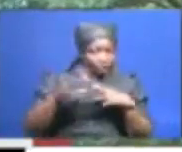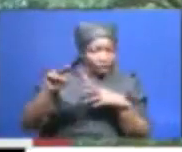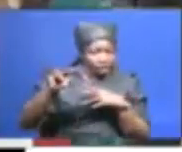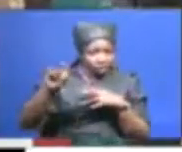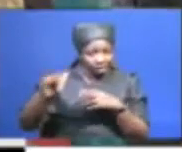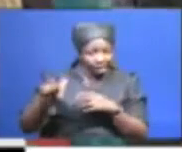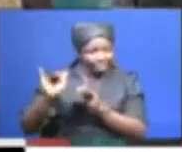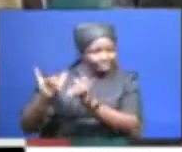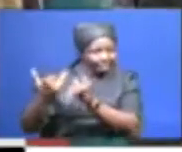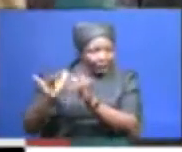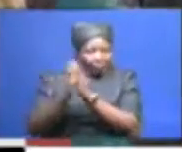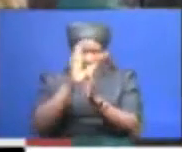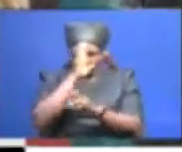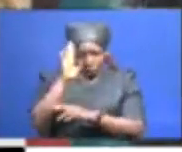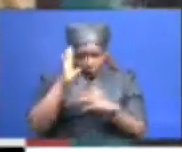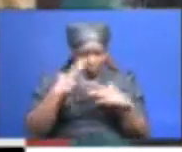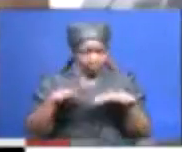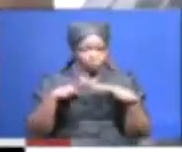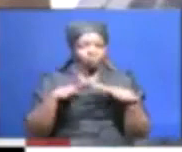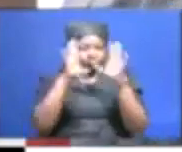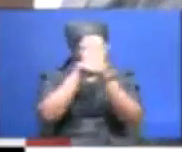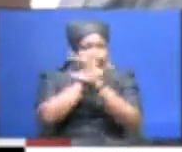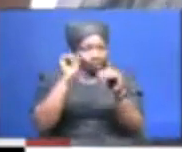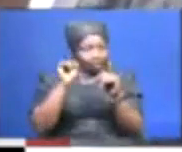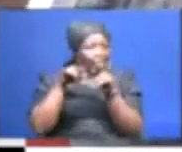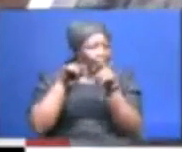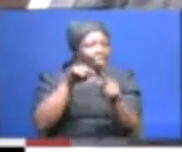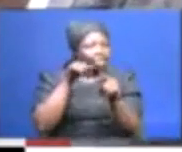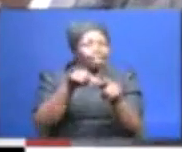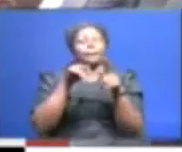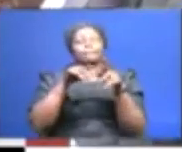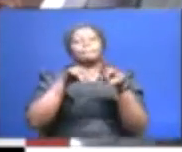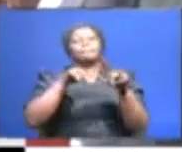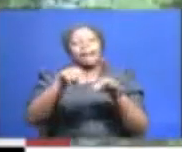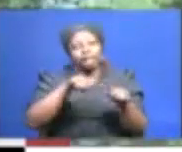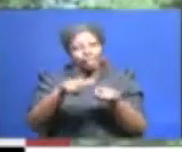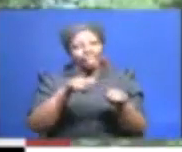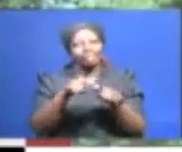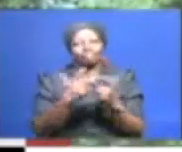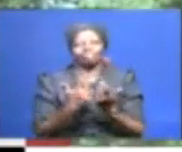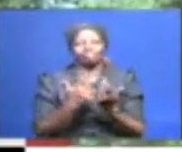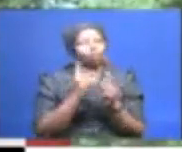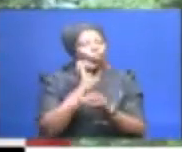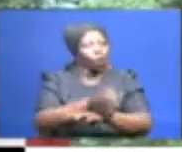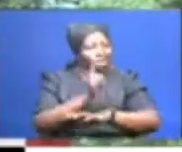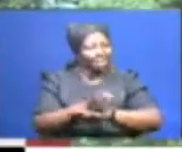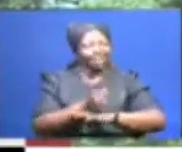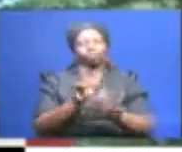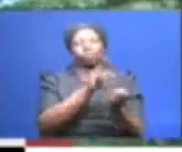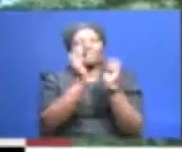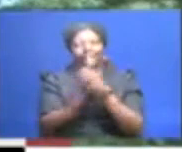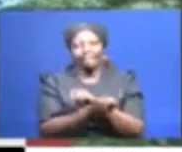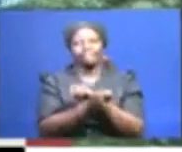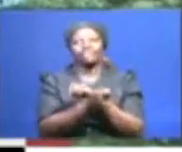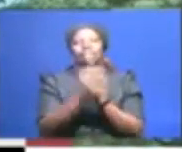Bungoma. The head of state, however, put the management of the respective millers on notice, directing them to turn around the fortunes of the corporations.